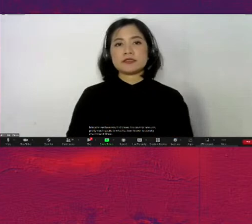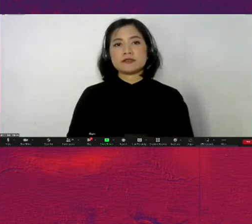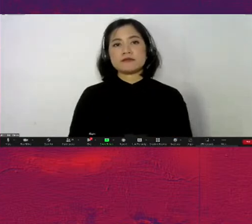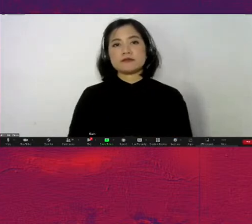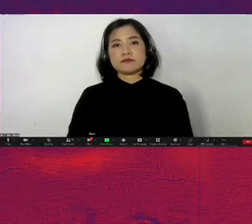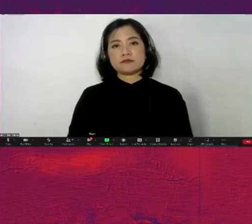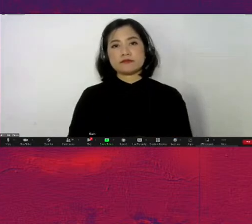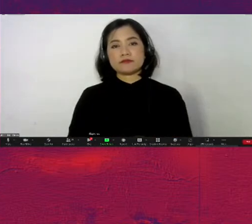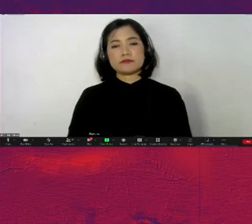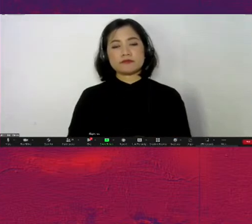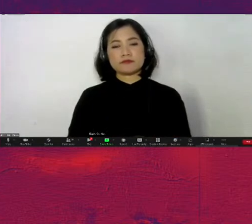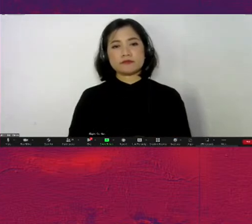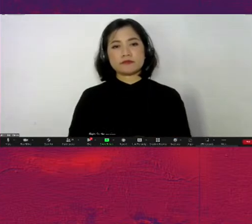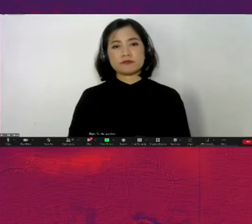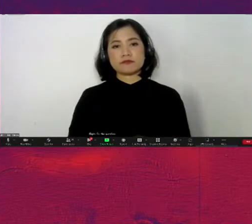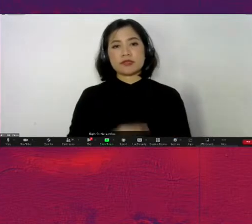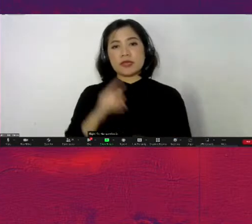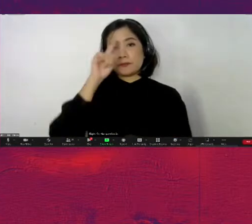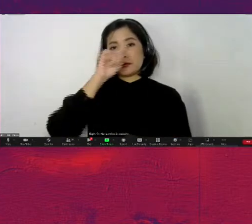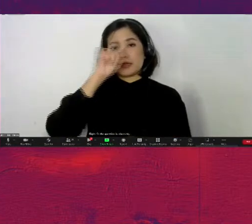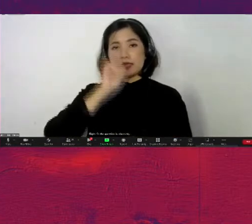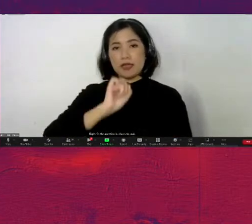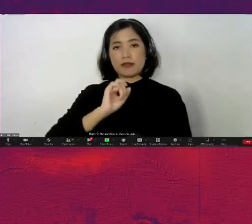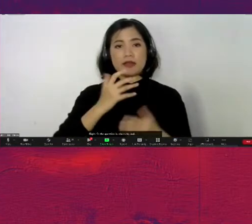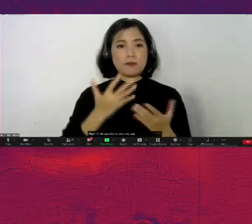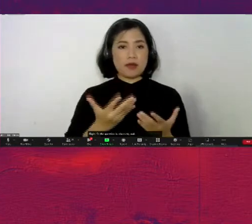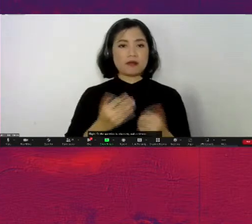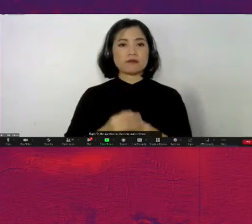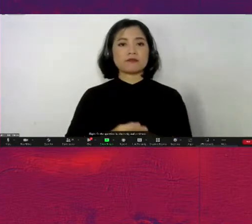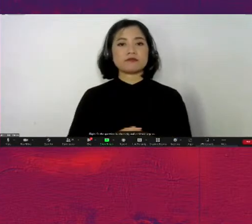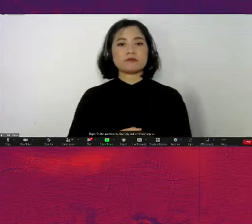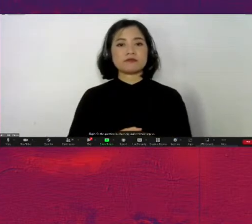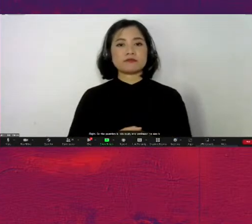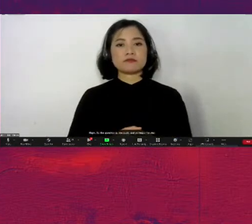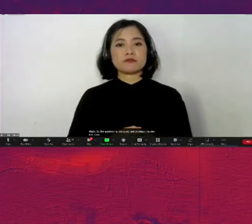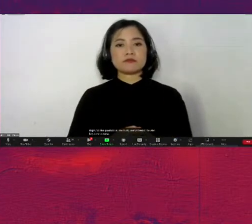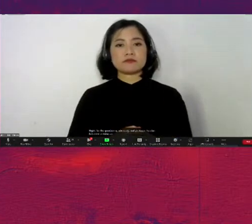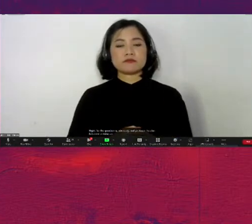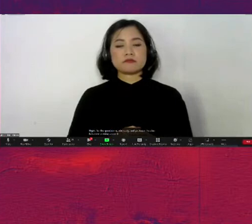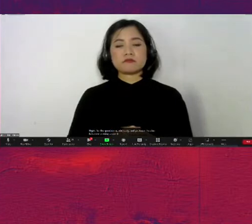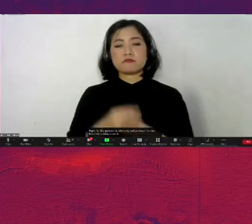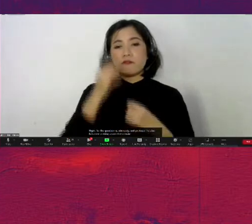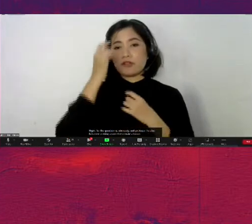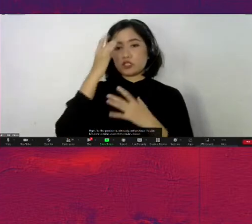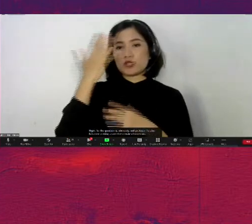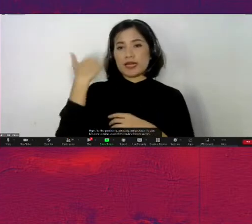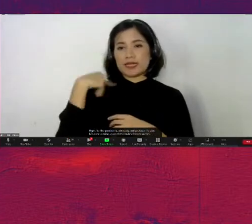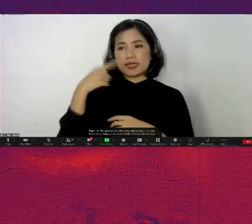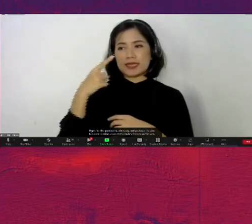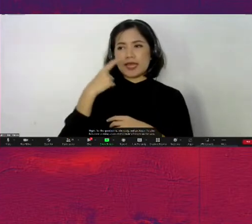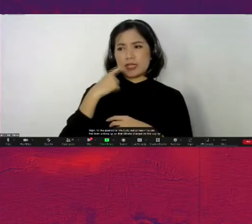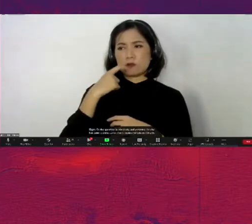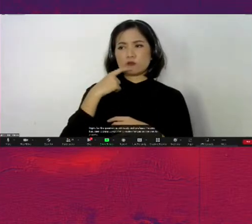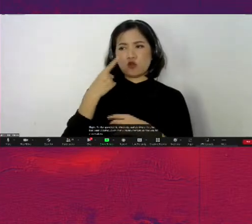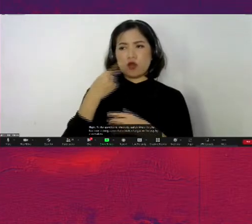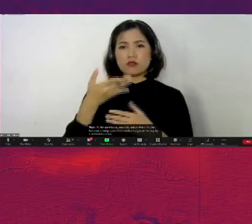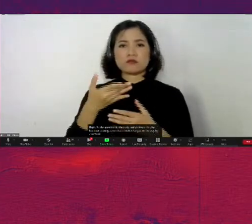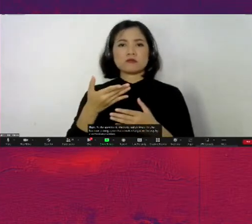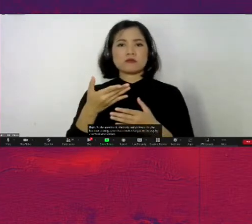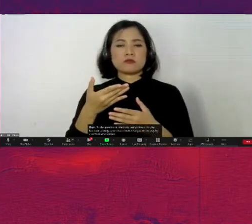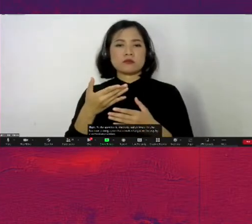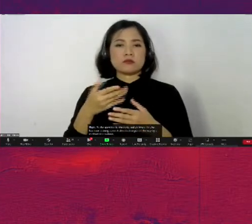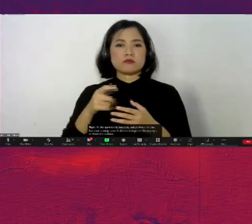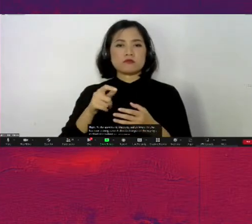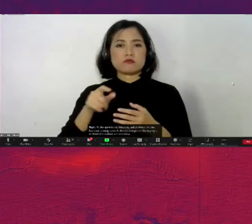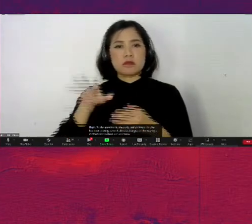Right. So the question is, obviously, and Professor Yotso has been picking up on it, climate change is underway, environmental